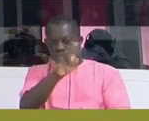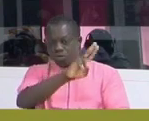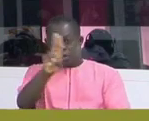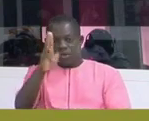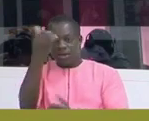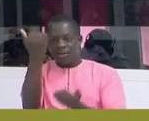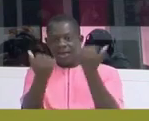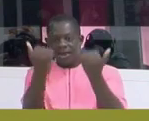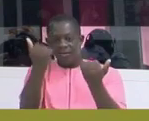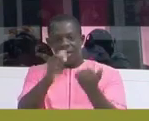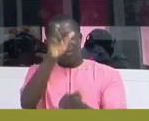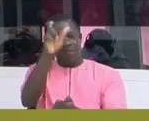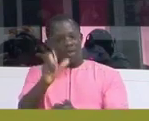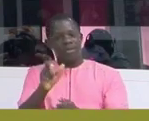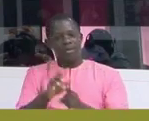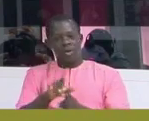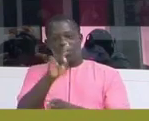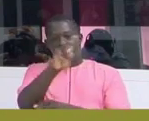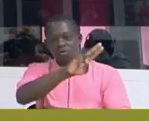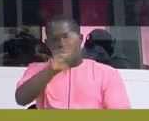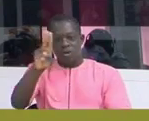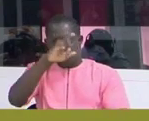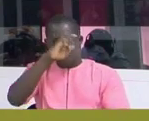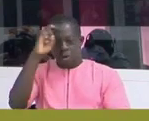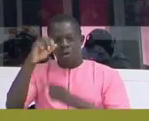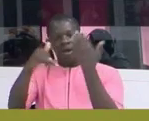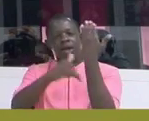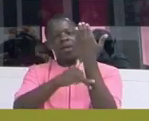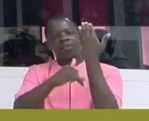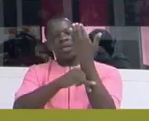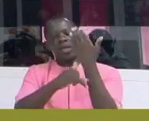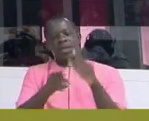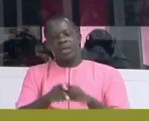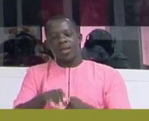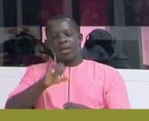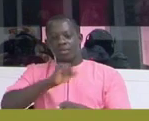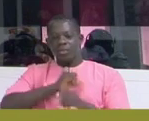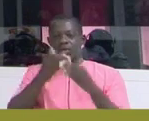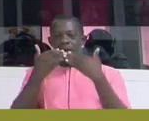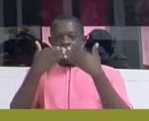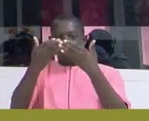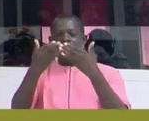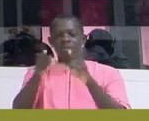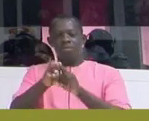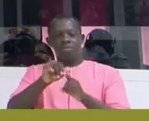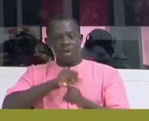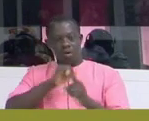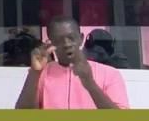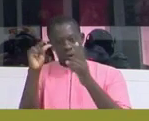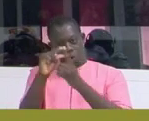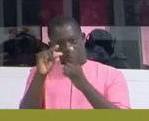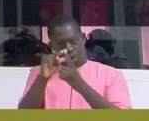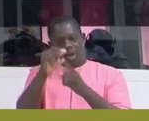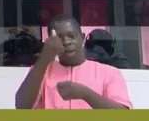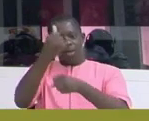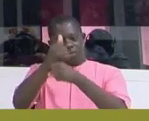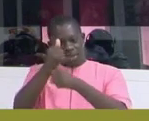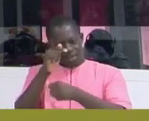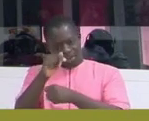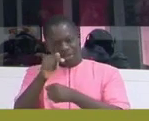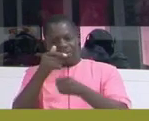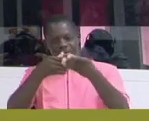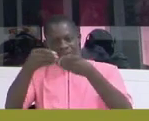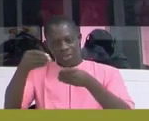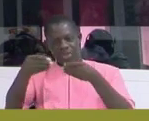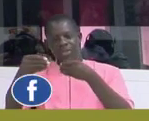here. He said to me, "But you are not a driver and you're not working for Gaml."